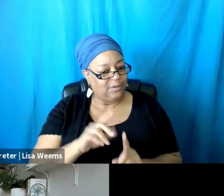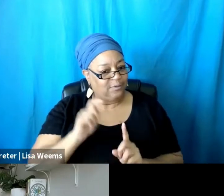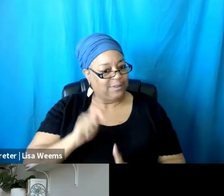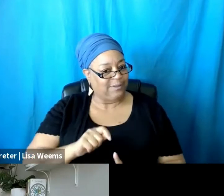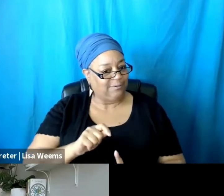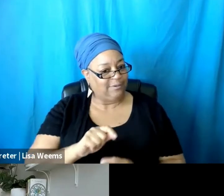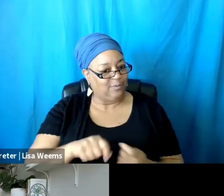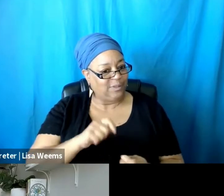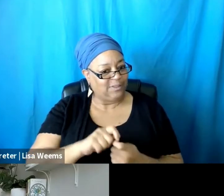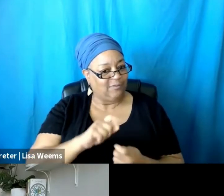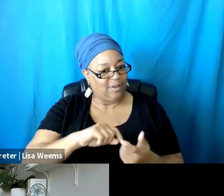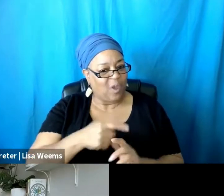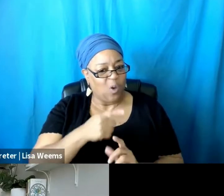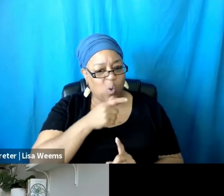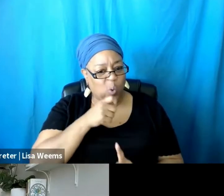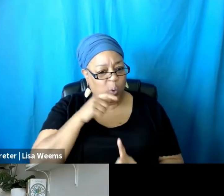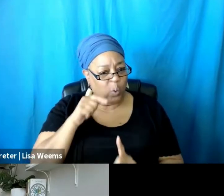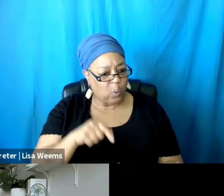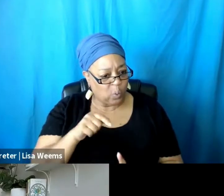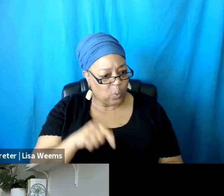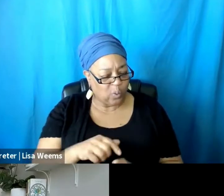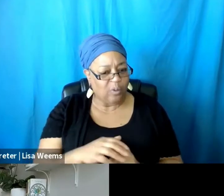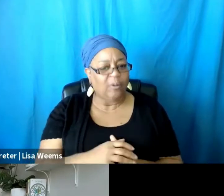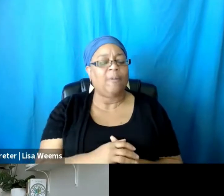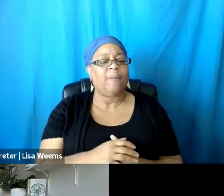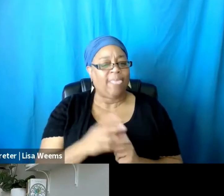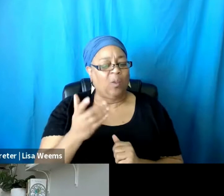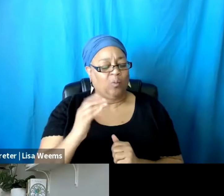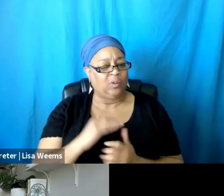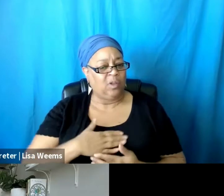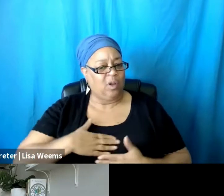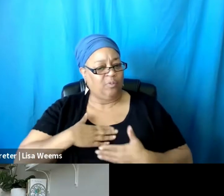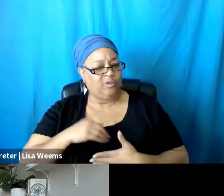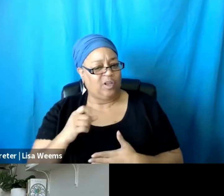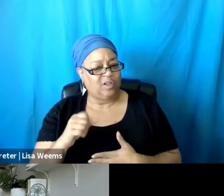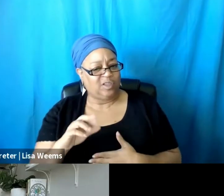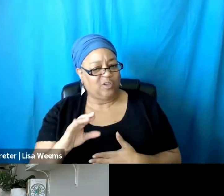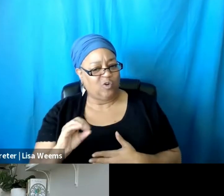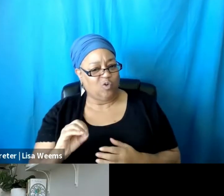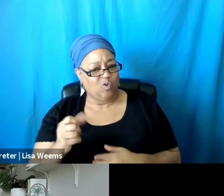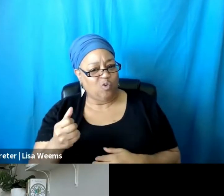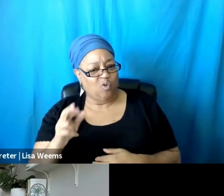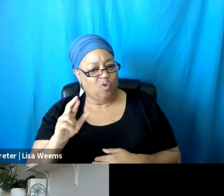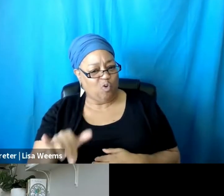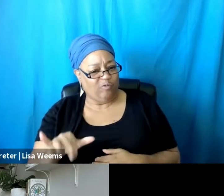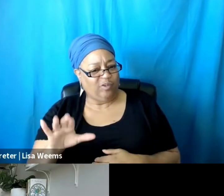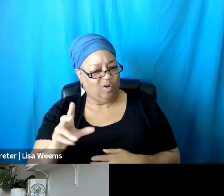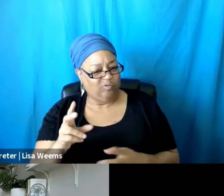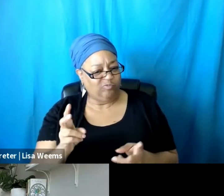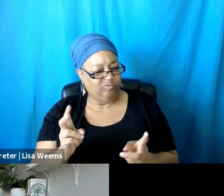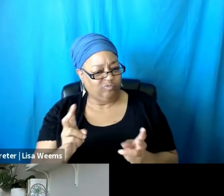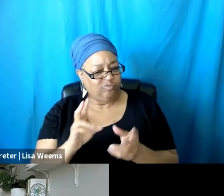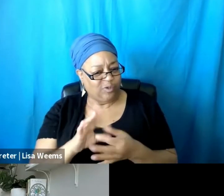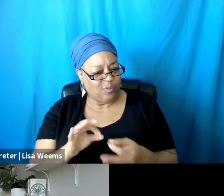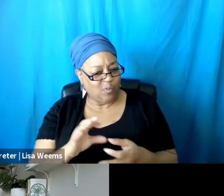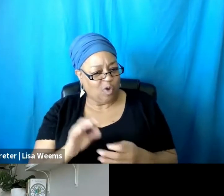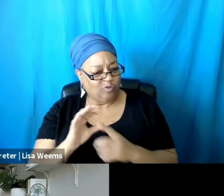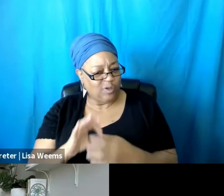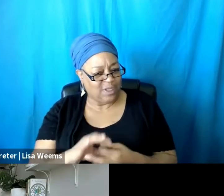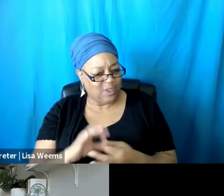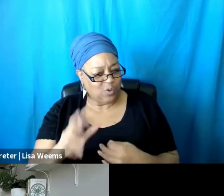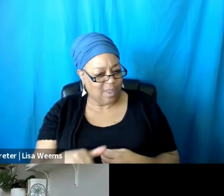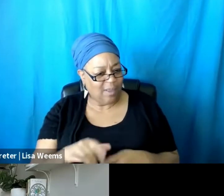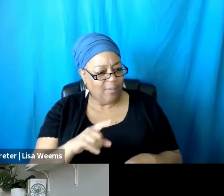are speaking to, and really appreciate Dr. Ori's remarks related to that, and thinking about aging populations and what would make certain